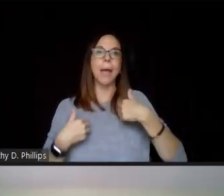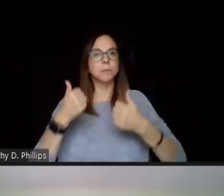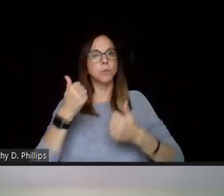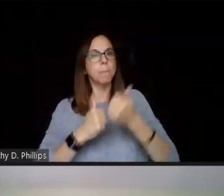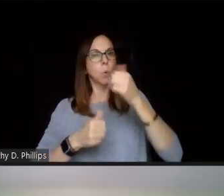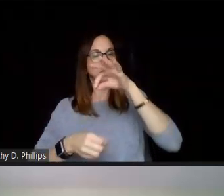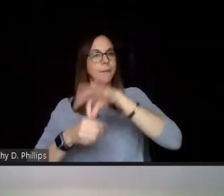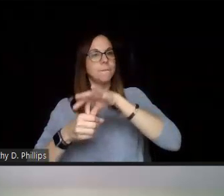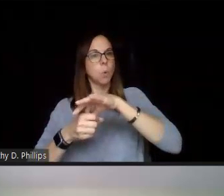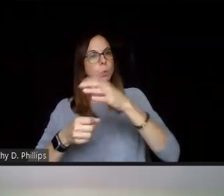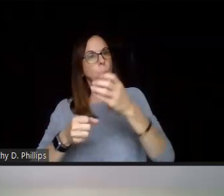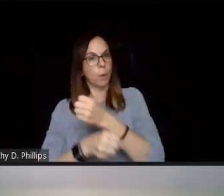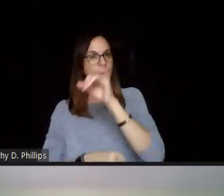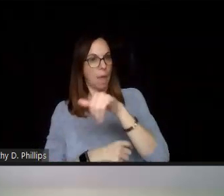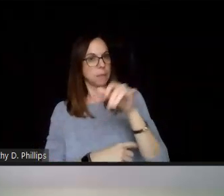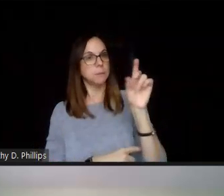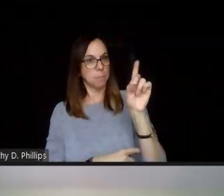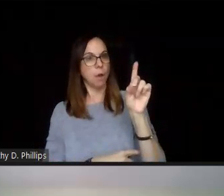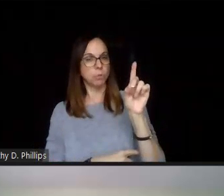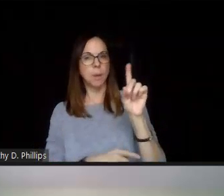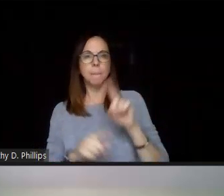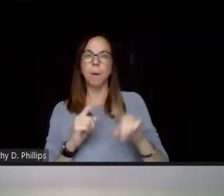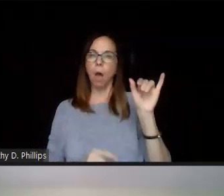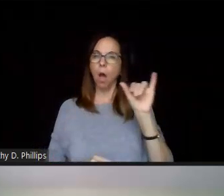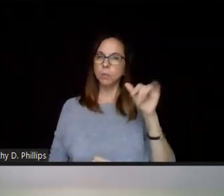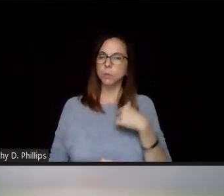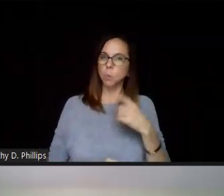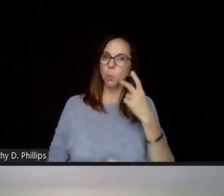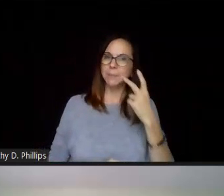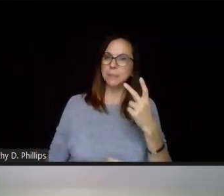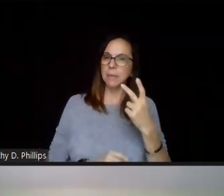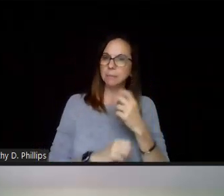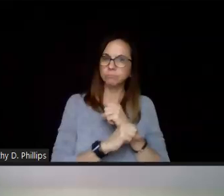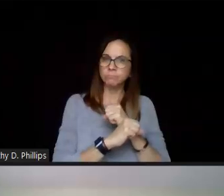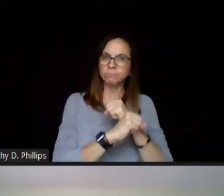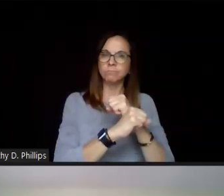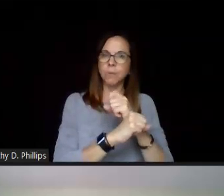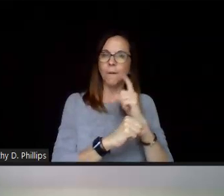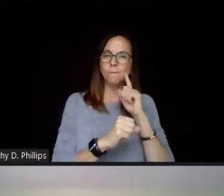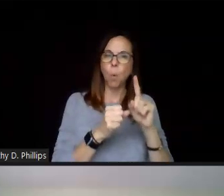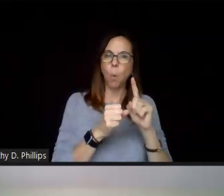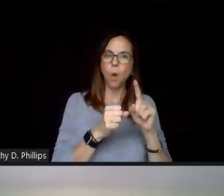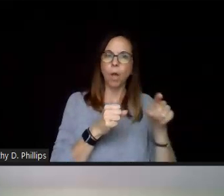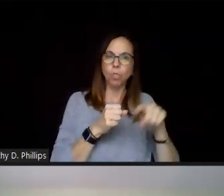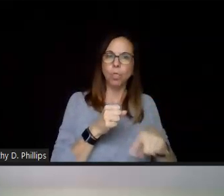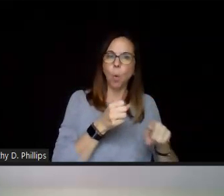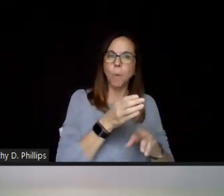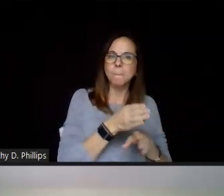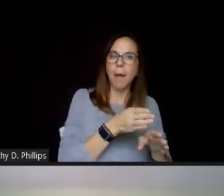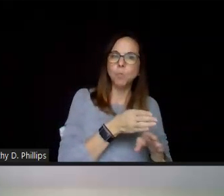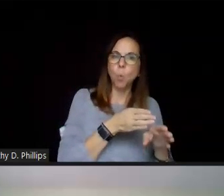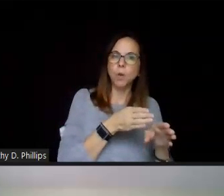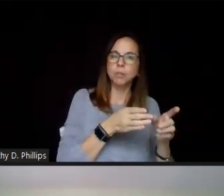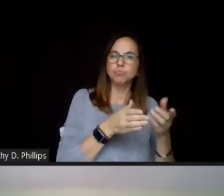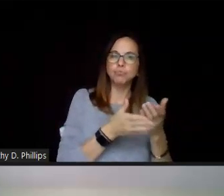votes wins. That's democracy. But we also see a protection for the minorities' rights, that even